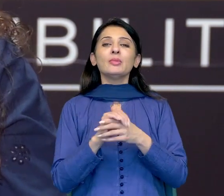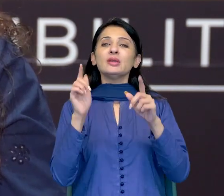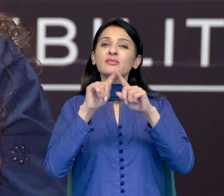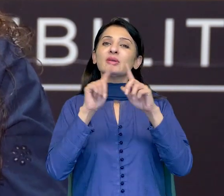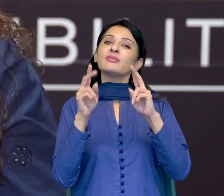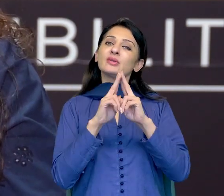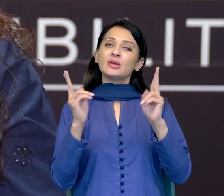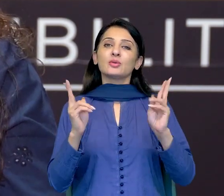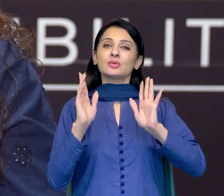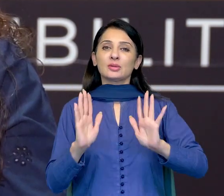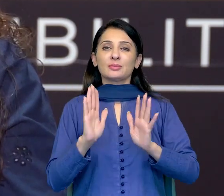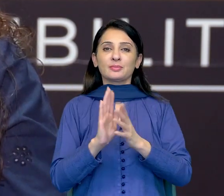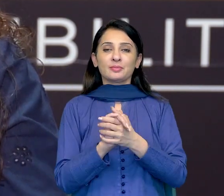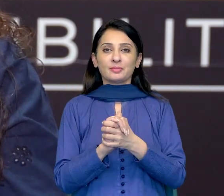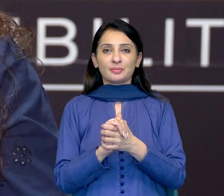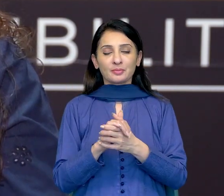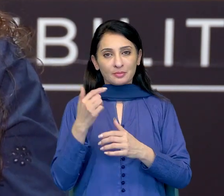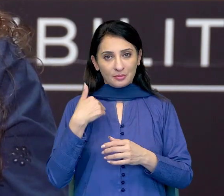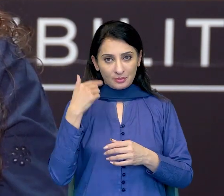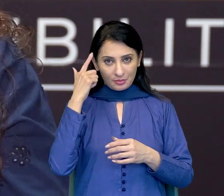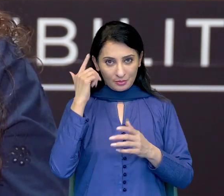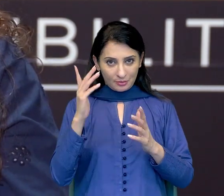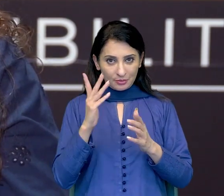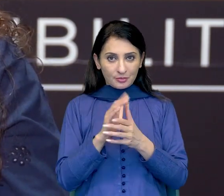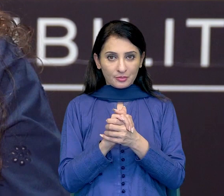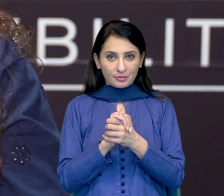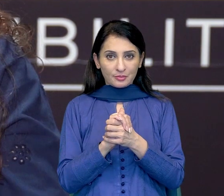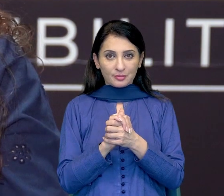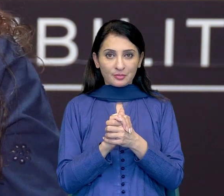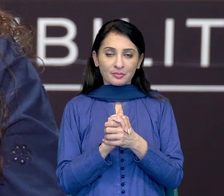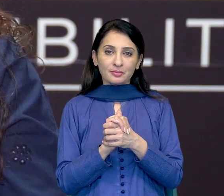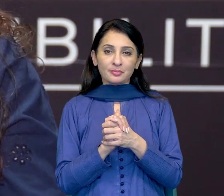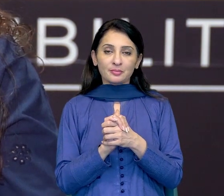in many ways, because I think